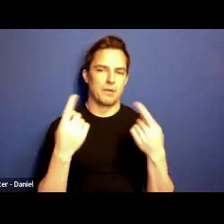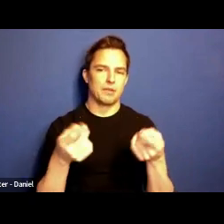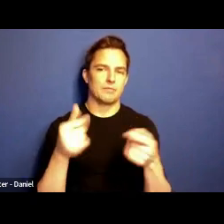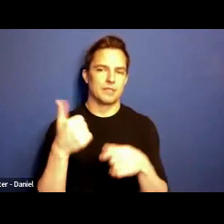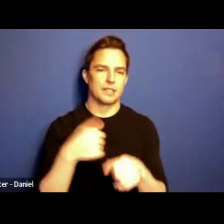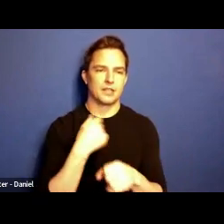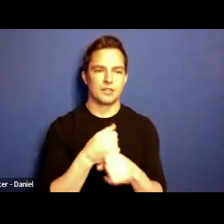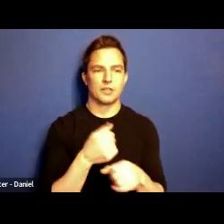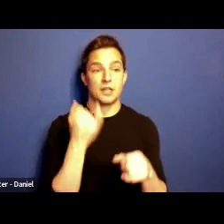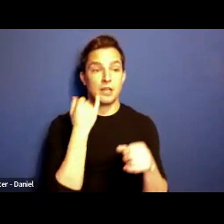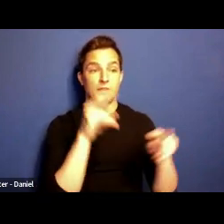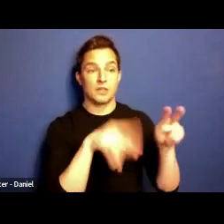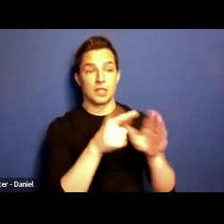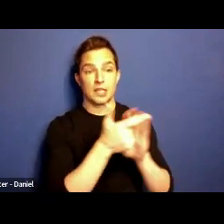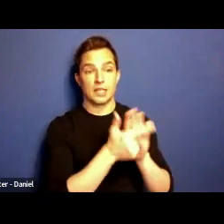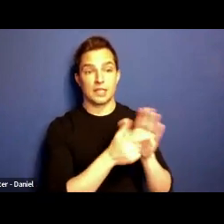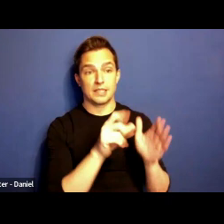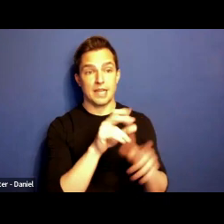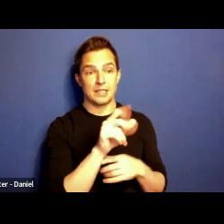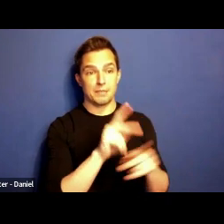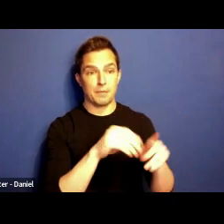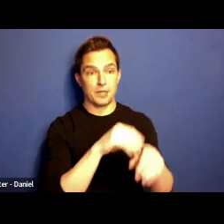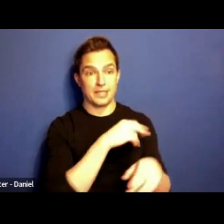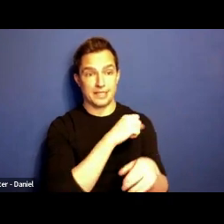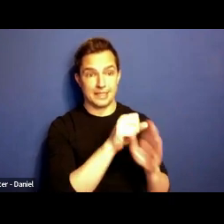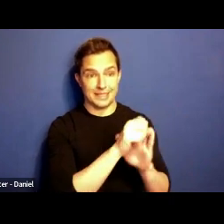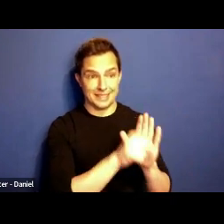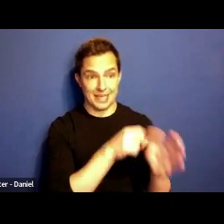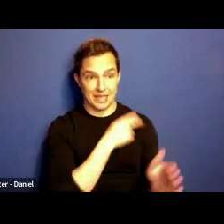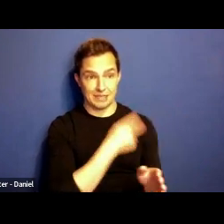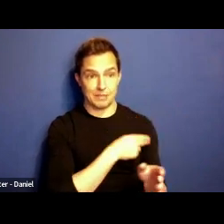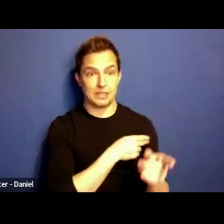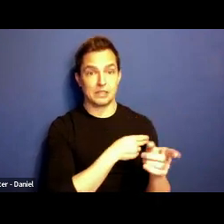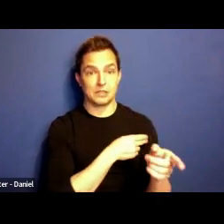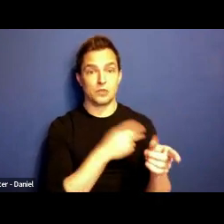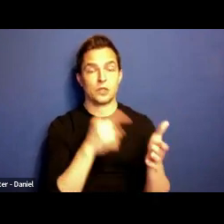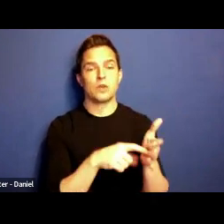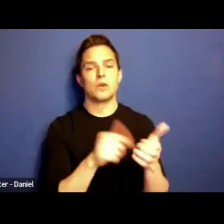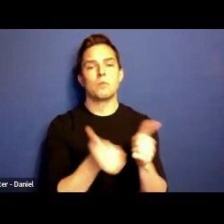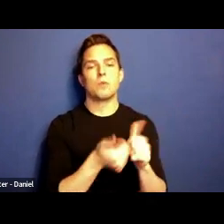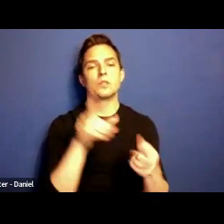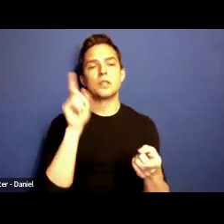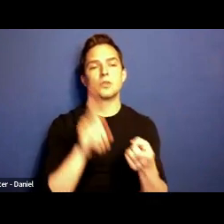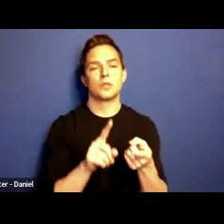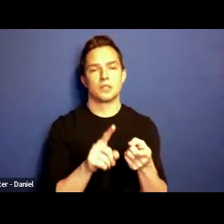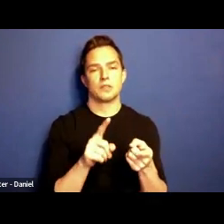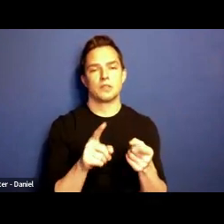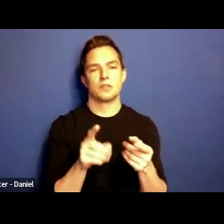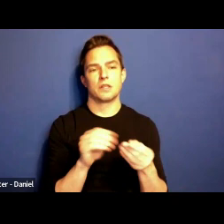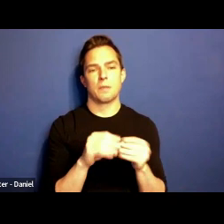If we look at the legal status of people in state hospitals, what we've seen is mostly this decrease in the number of people that